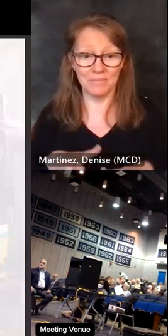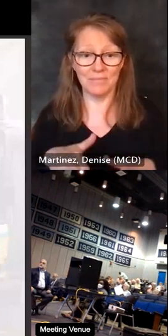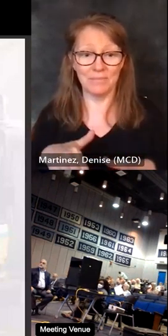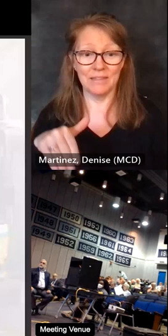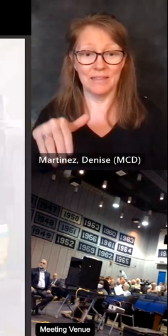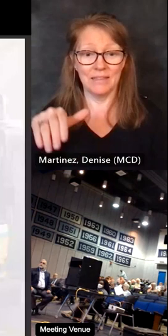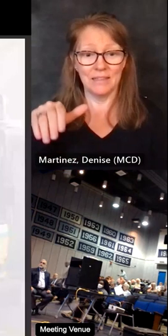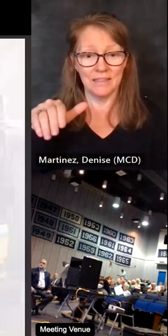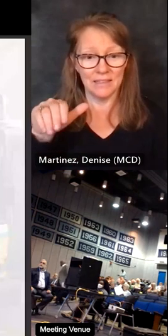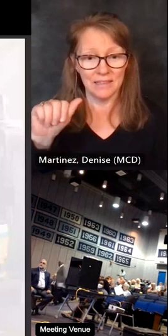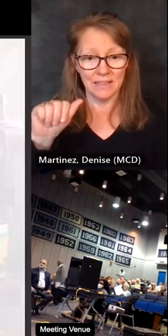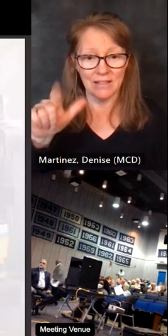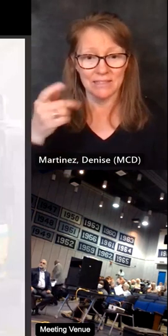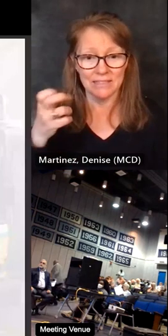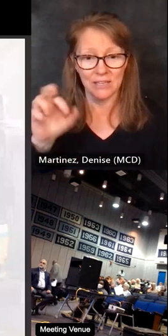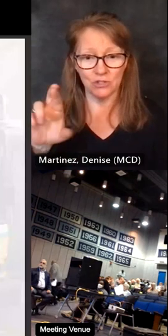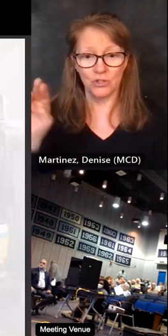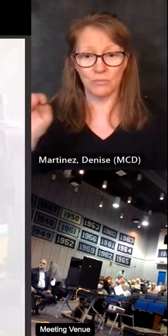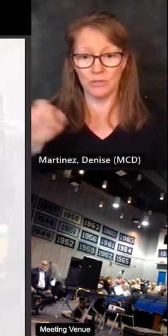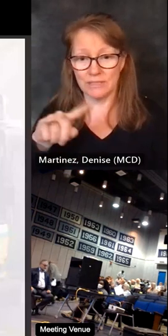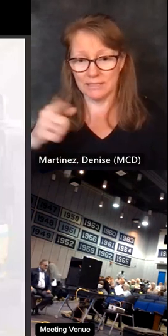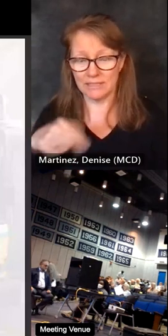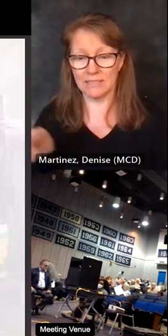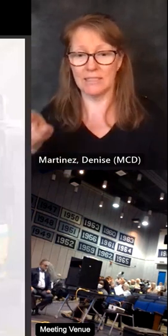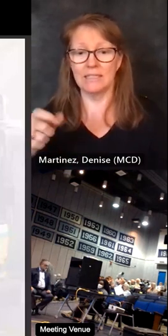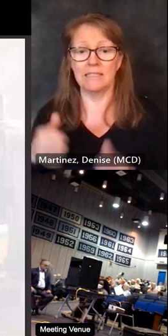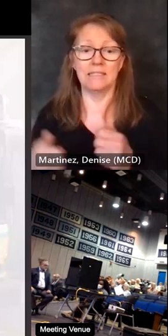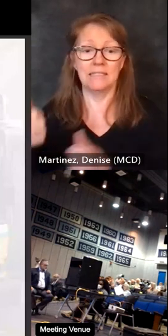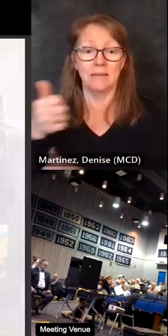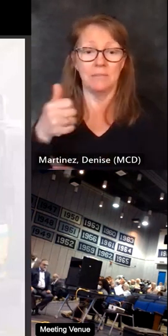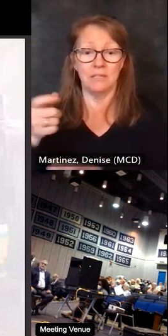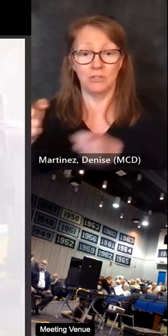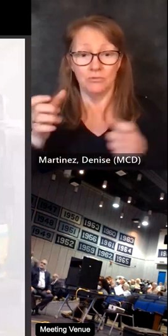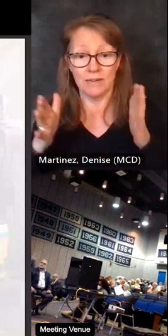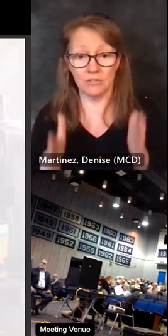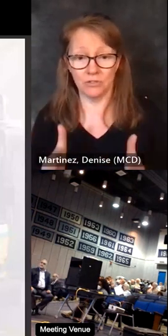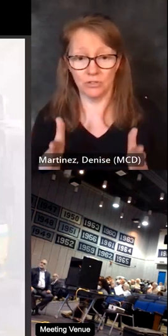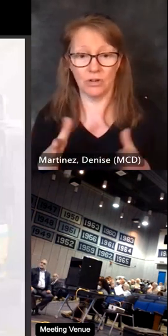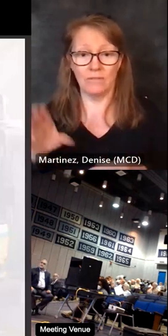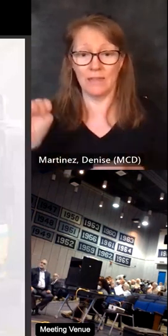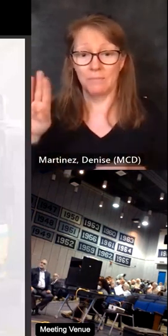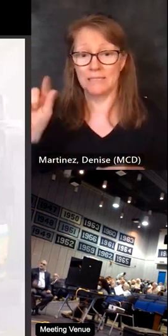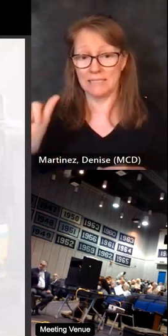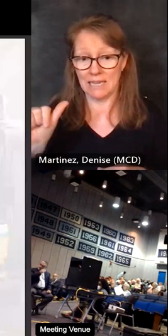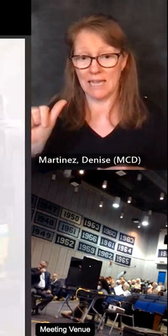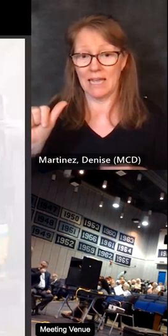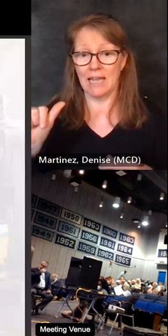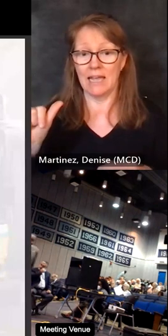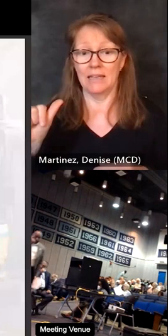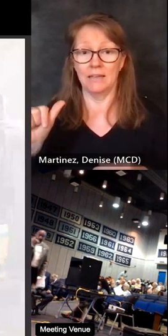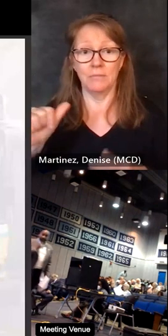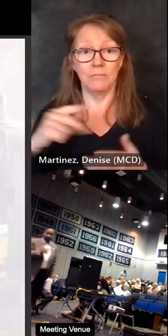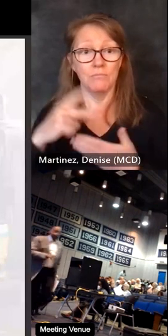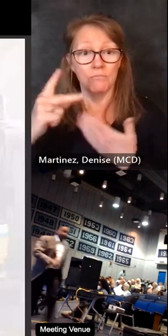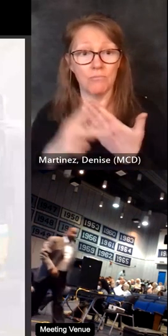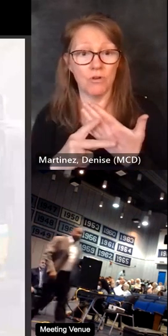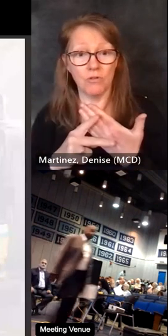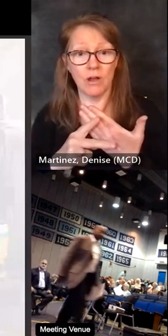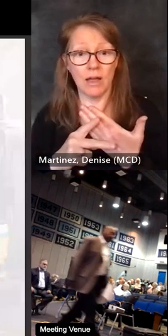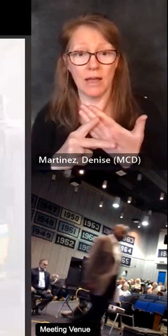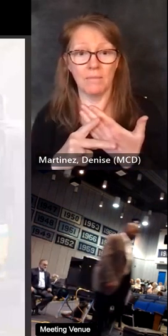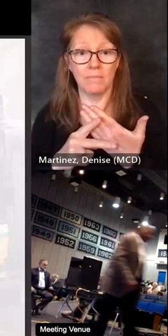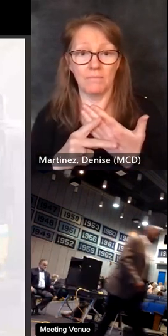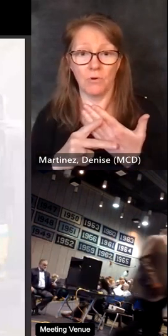Markiewicz. I'm the Deputy Director of the Bus Facility Modernization Program at the MBTA. And I'm really excited to provide